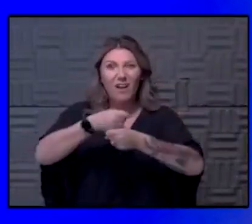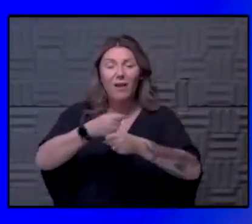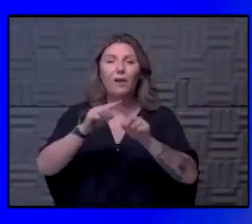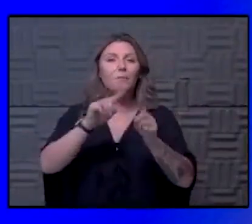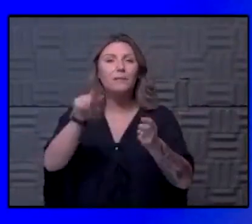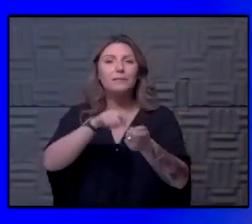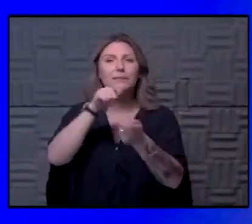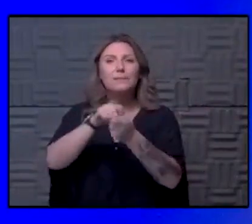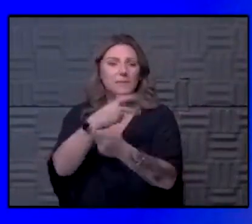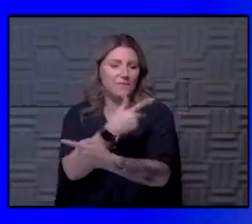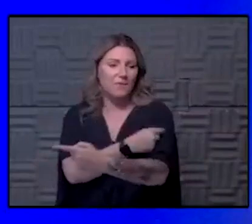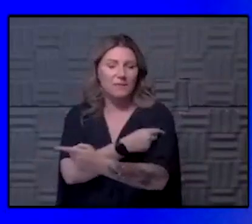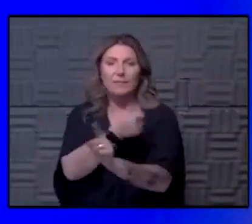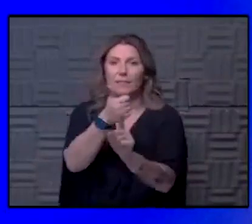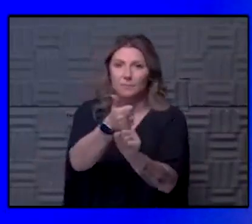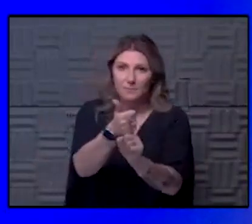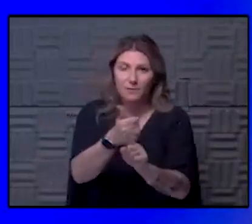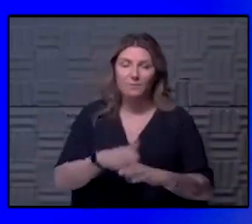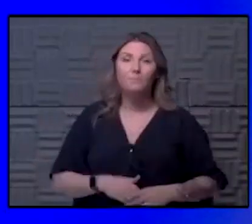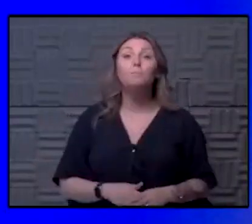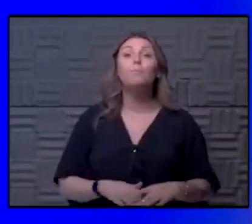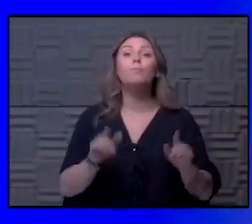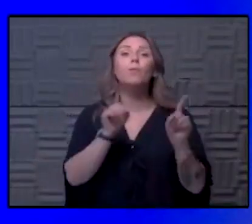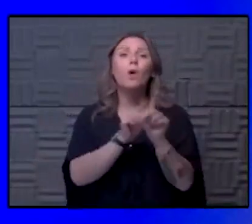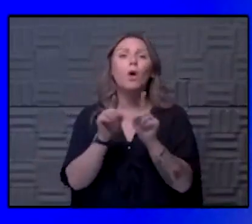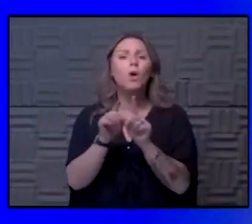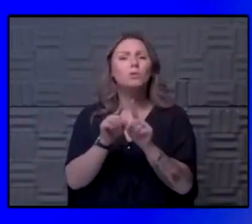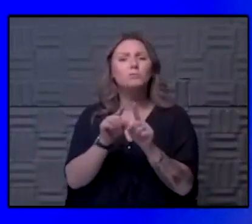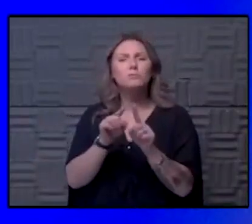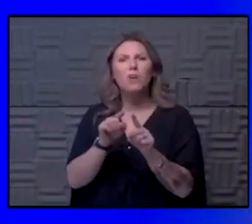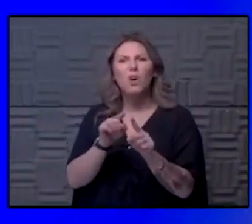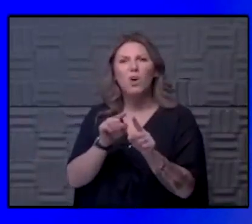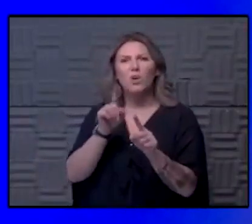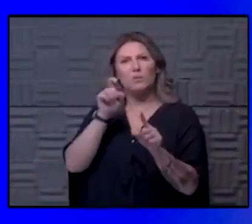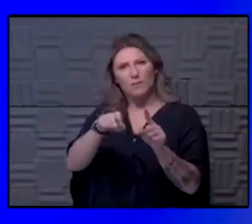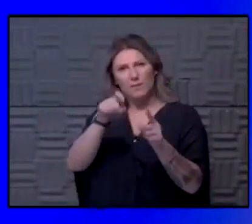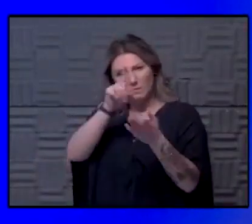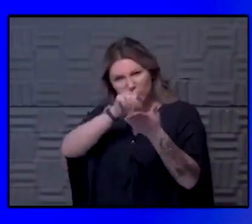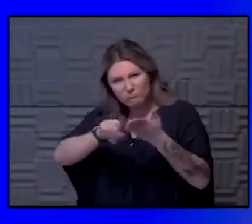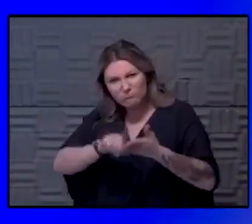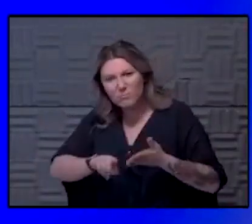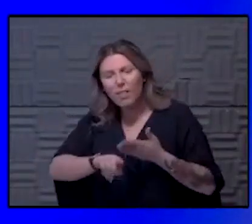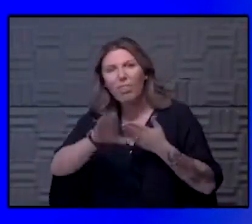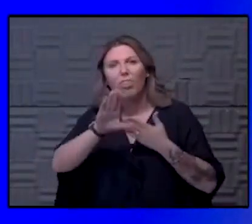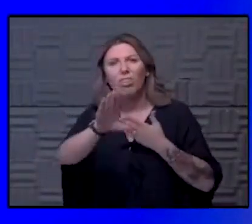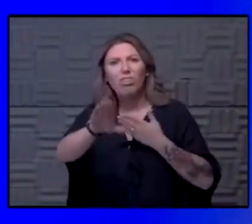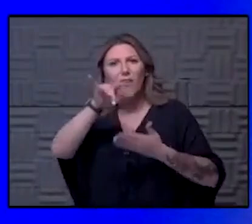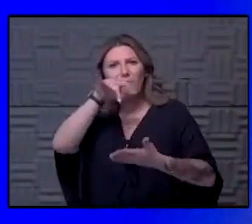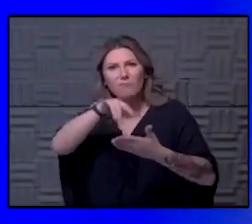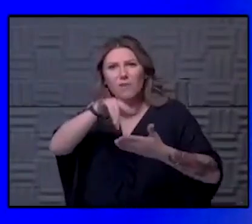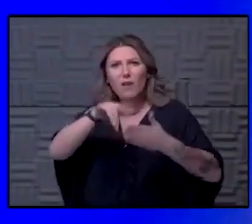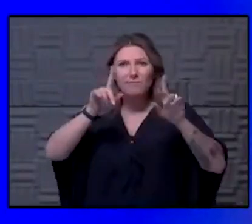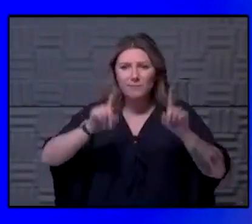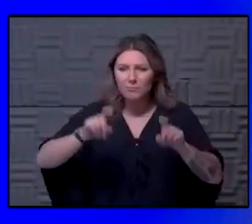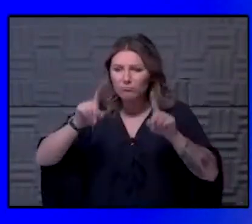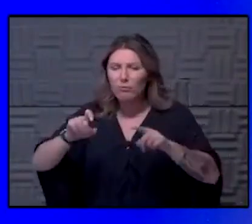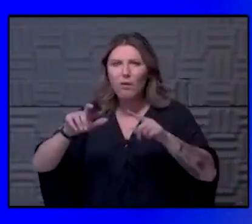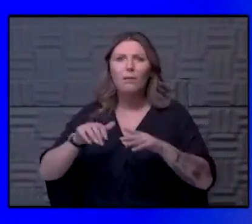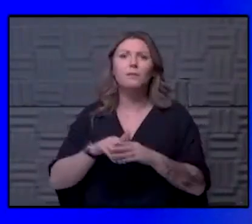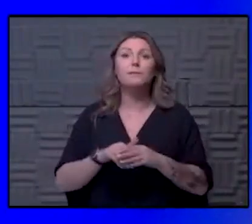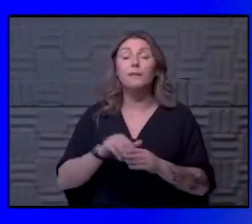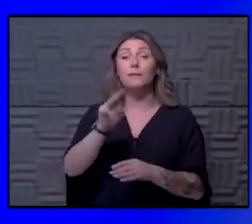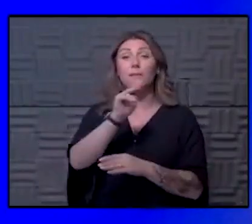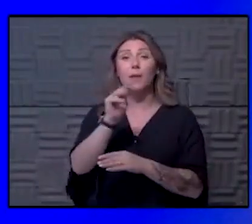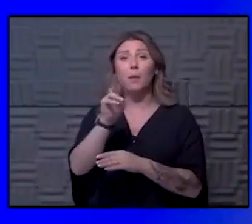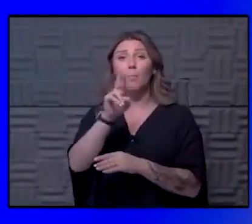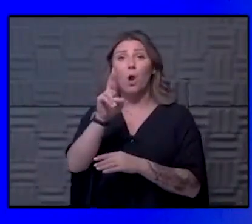specific vaccines themselves and also look at the trials that they conducted to get their data. Again, the mRNA vaccines looked